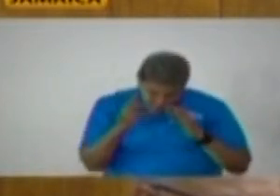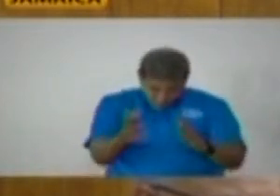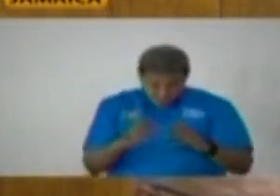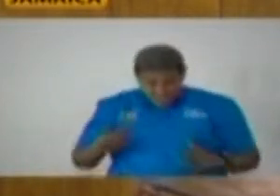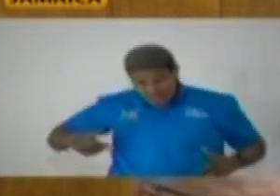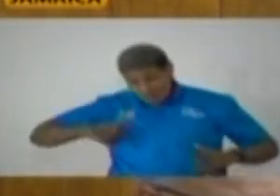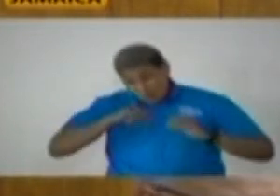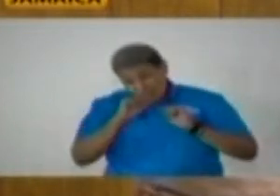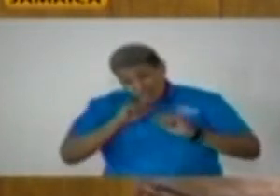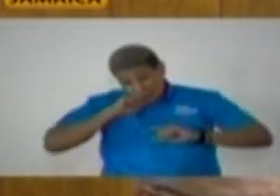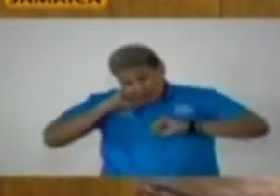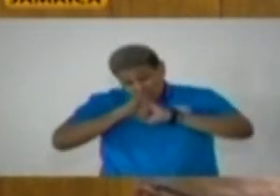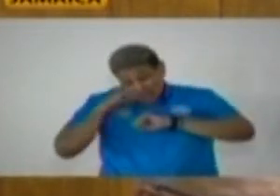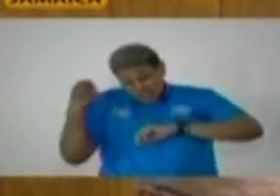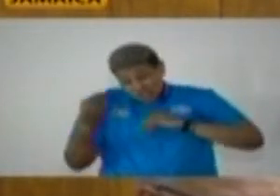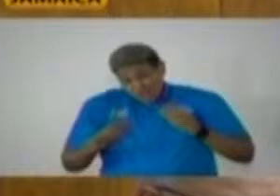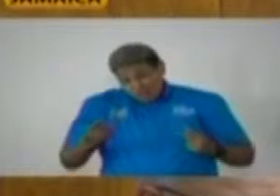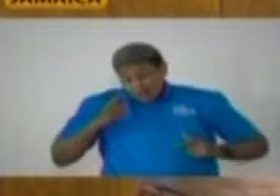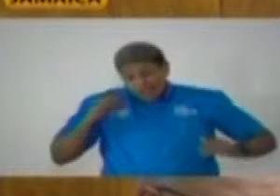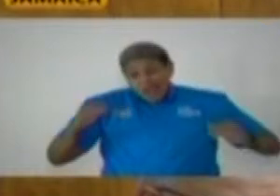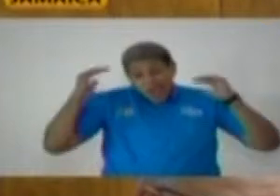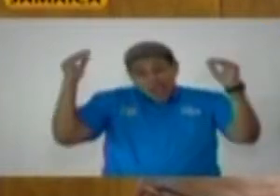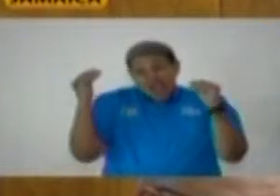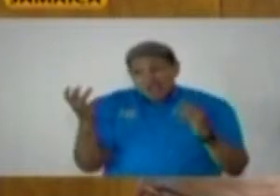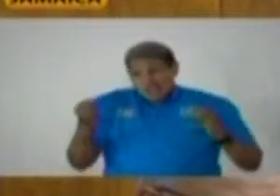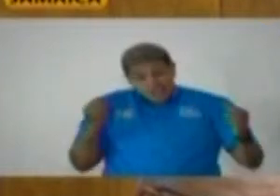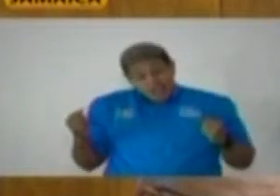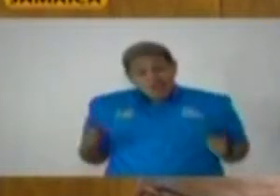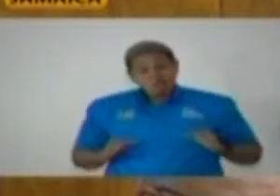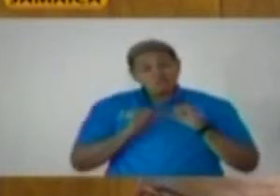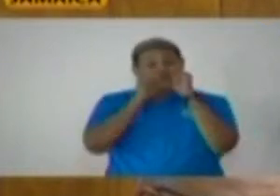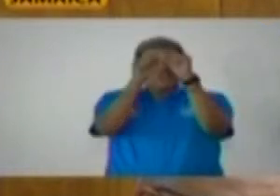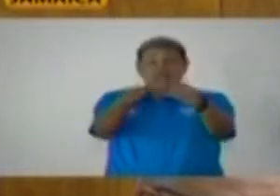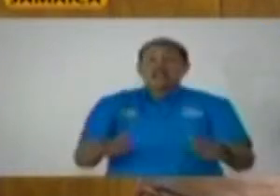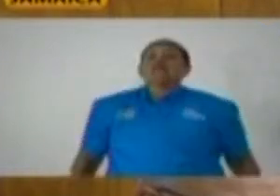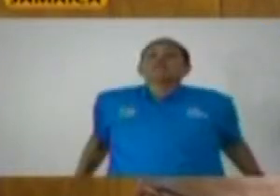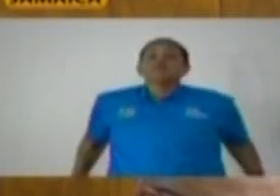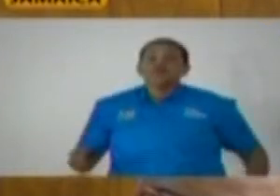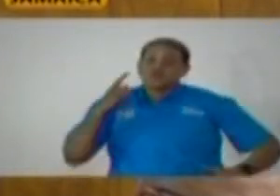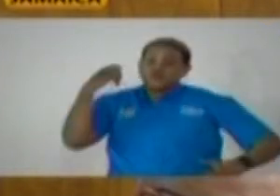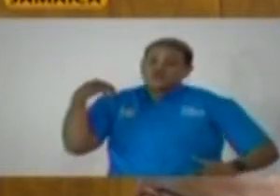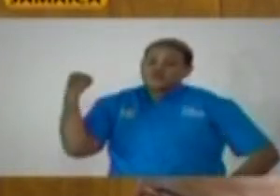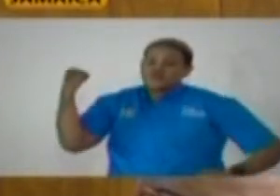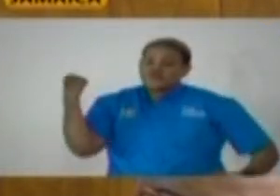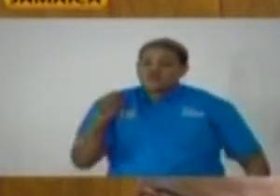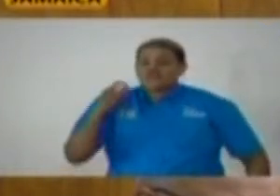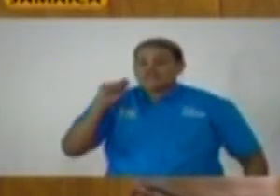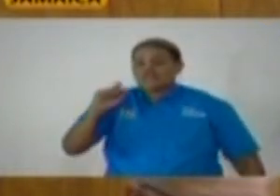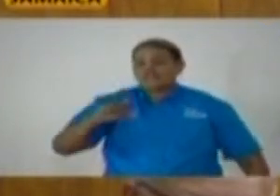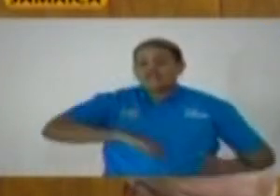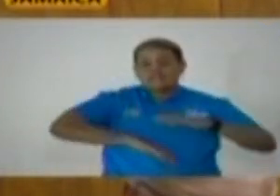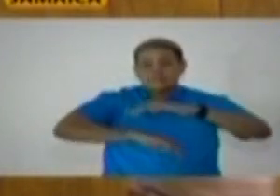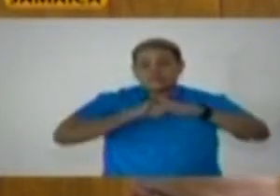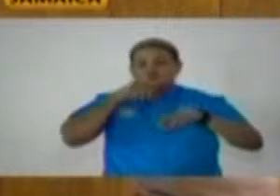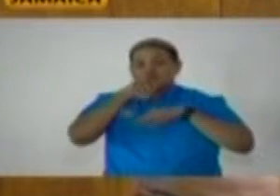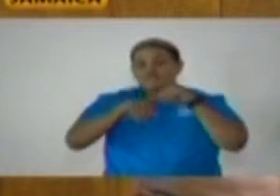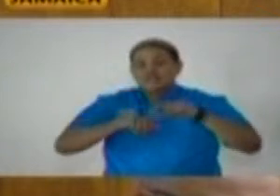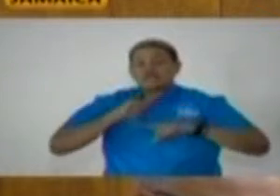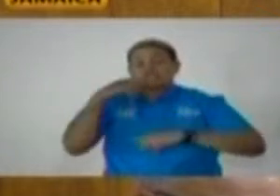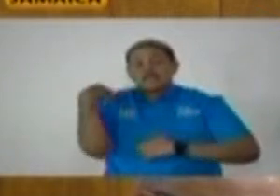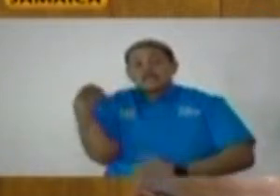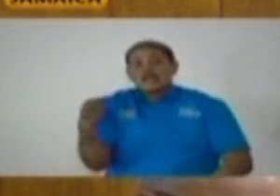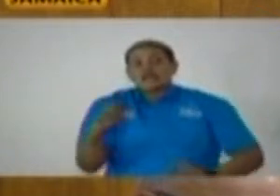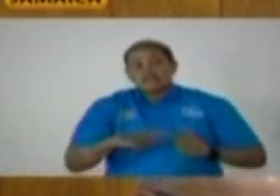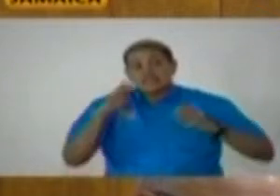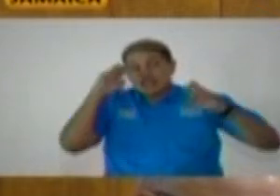that we can generate higher income sustainably, to strengthen the tax base, to finance the health,